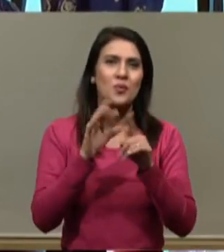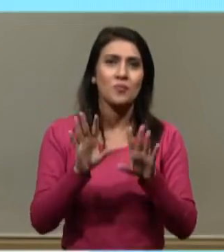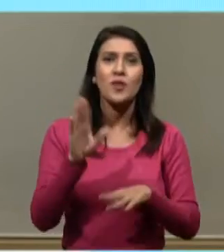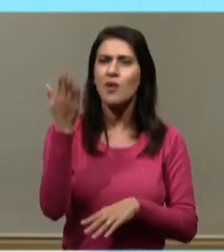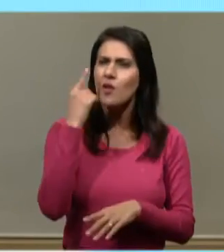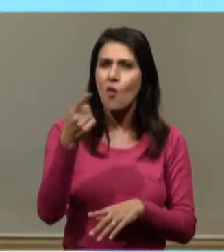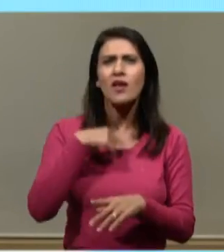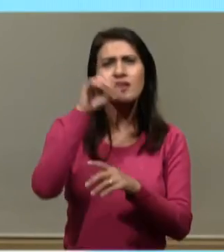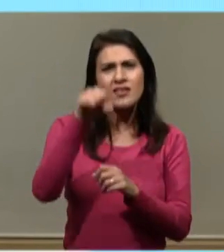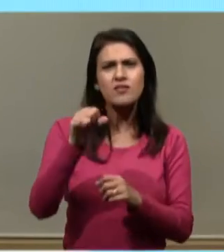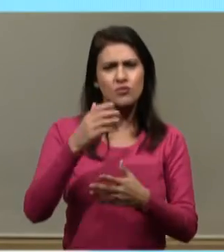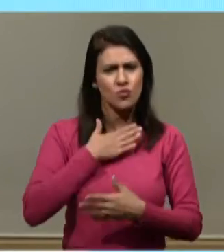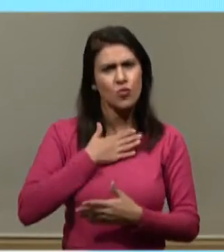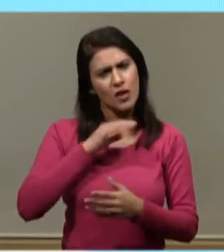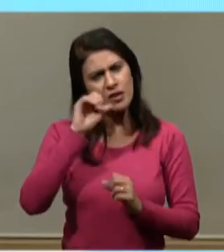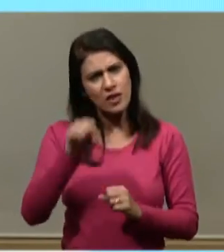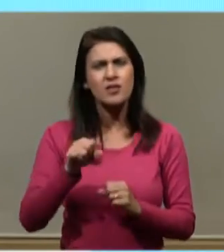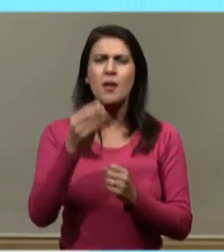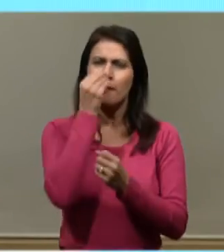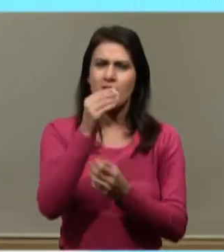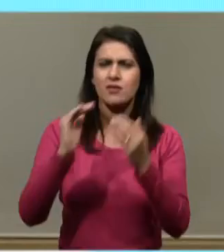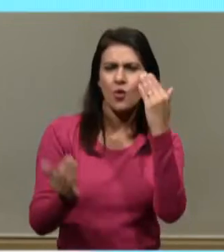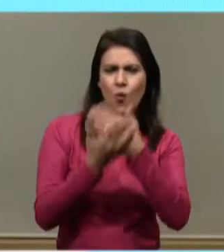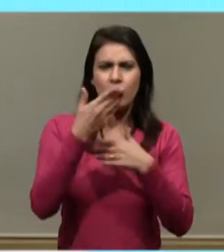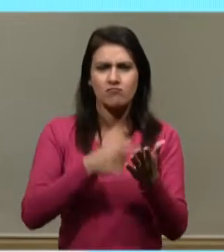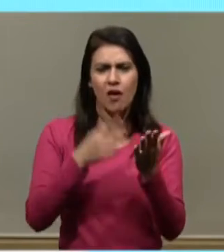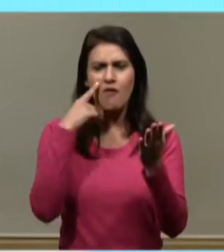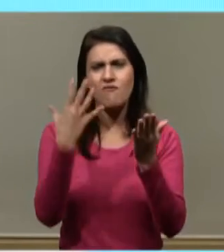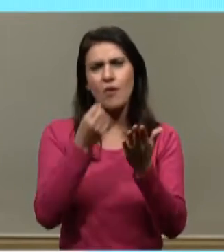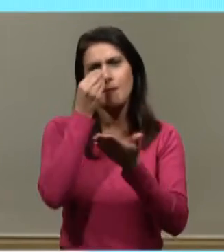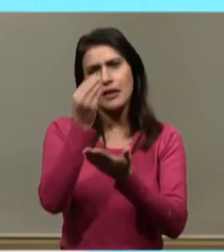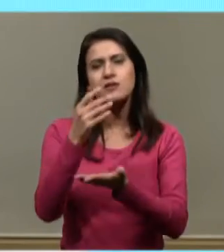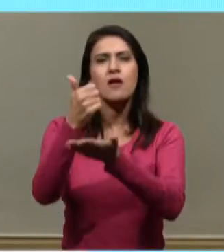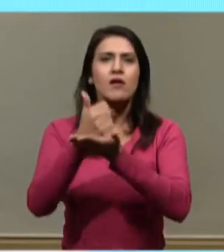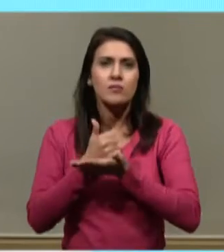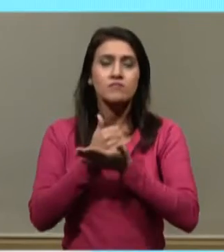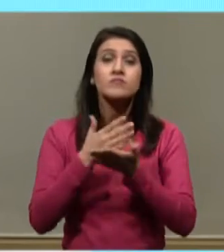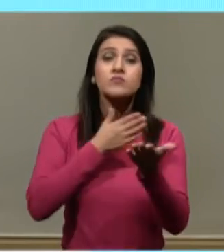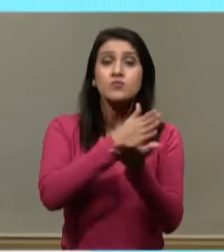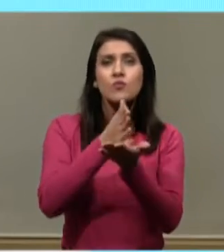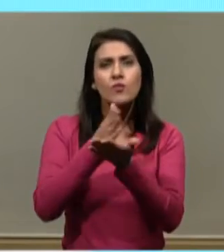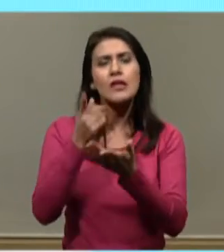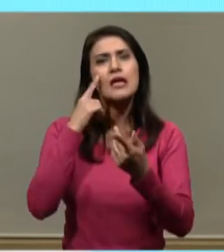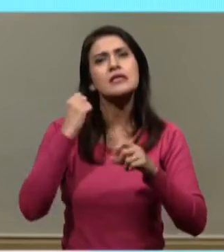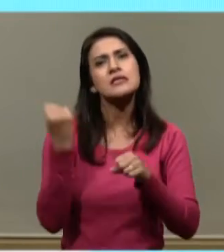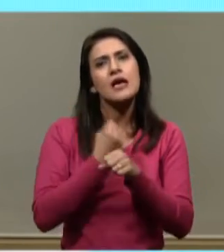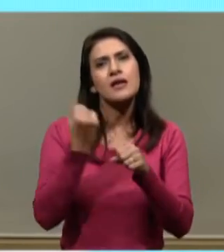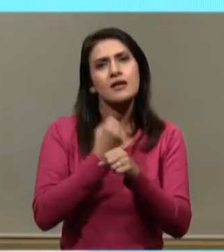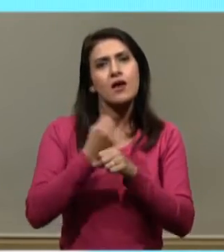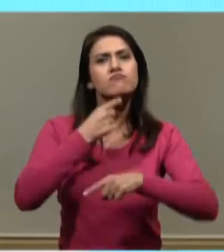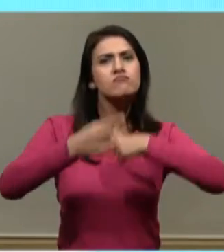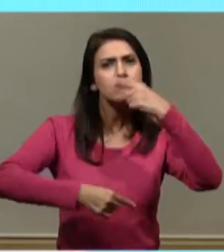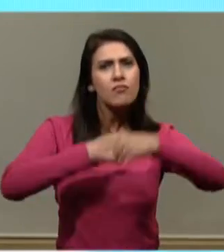please help us out with this instead? This is the need of the hour. So and there are often times where we actually